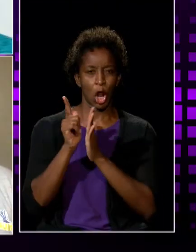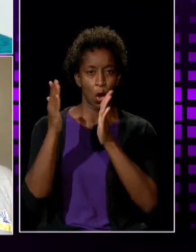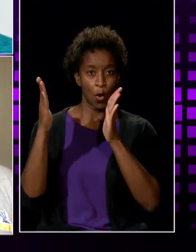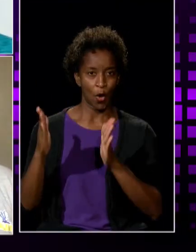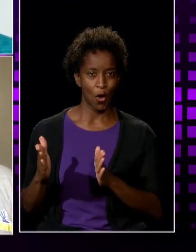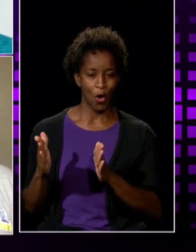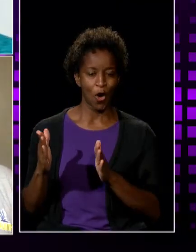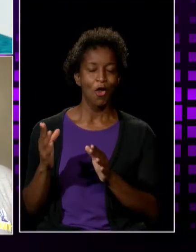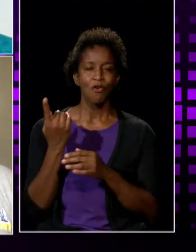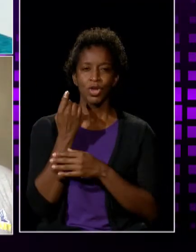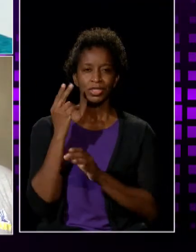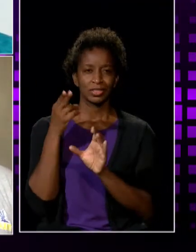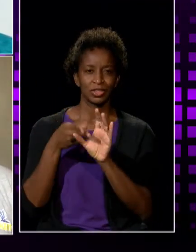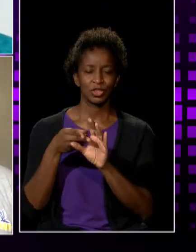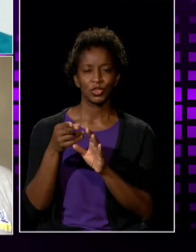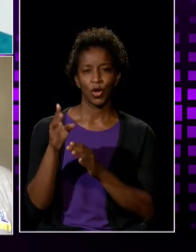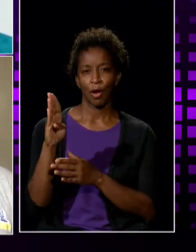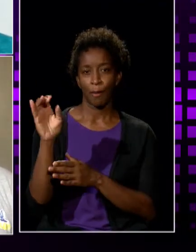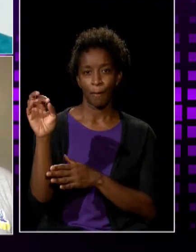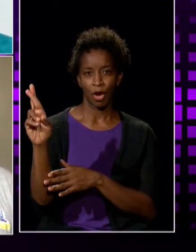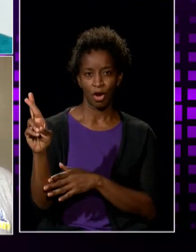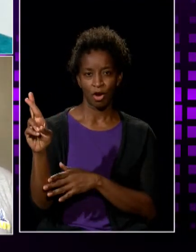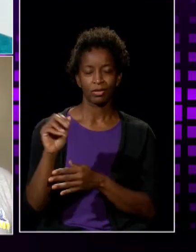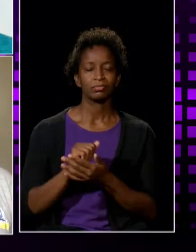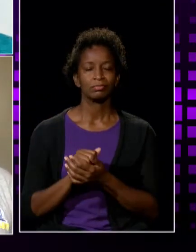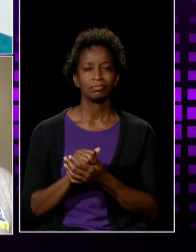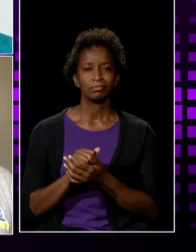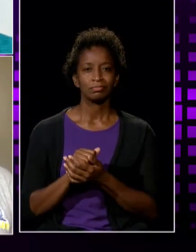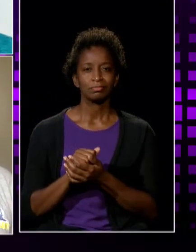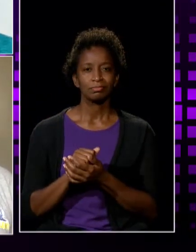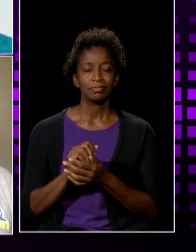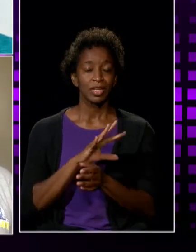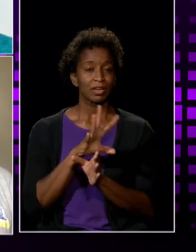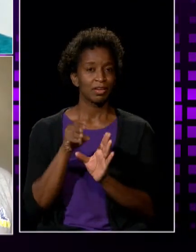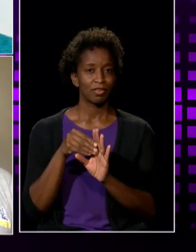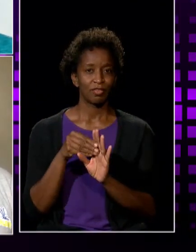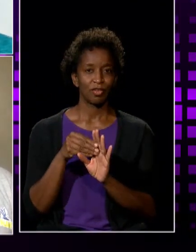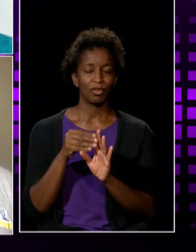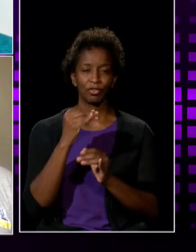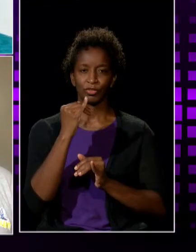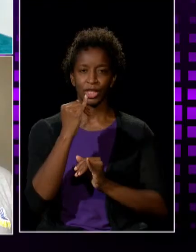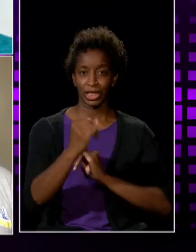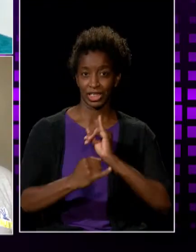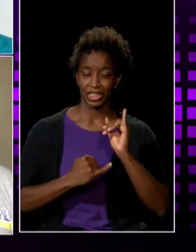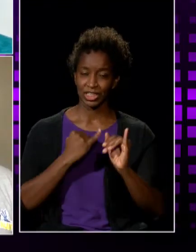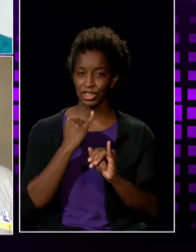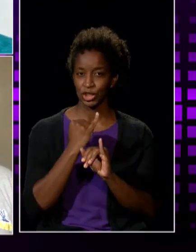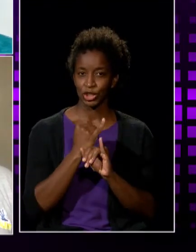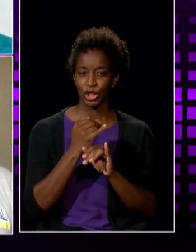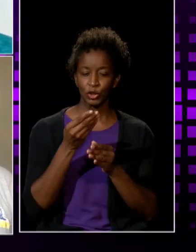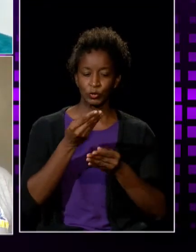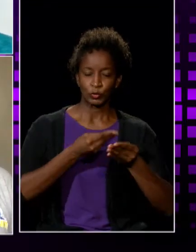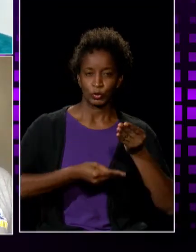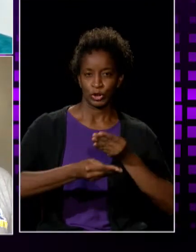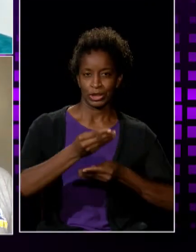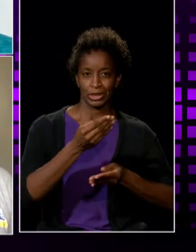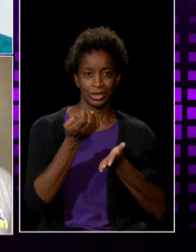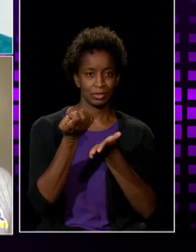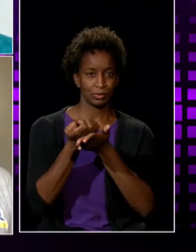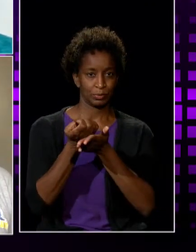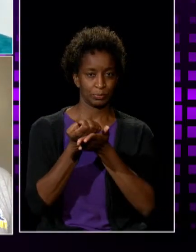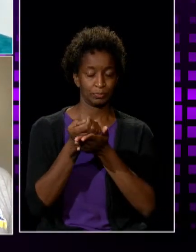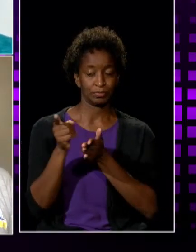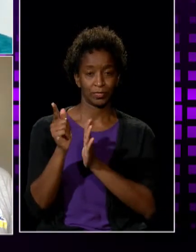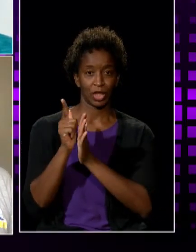international trade and economics. She aspires to work in this field at some point. She's not only an attorney, but she also